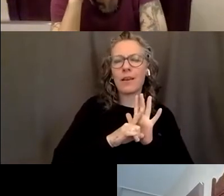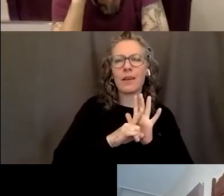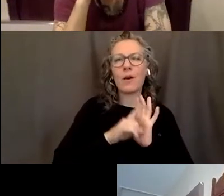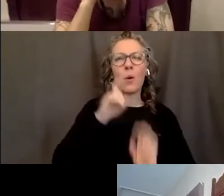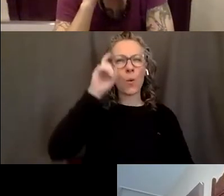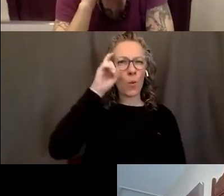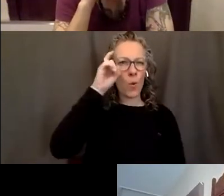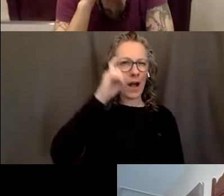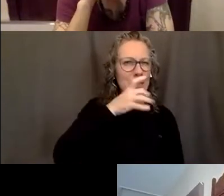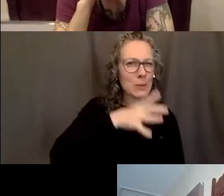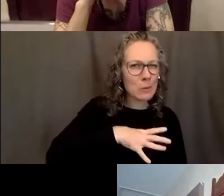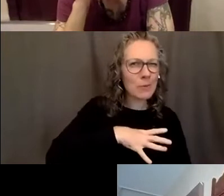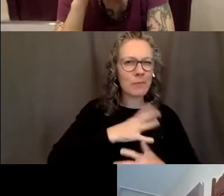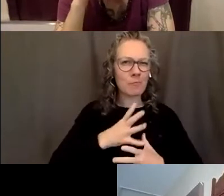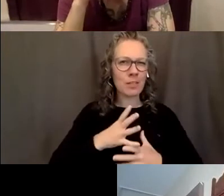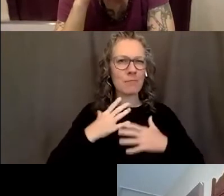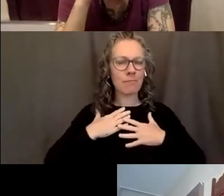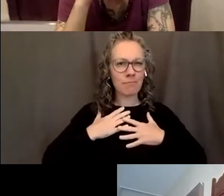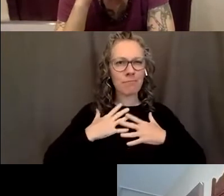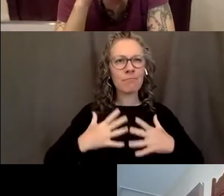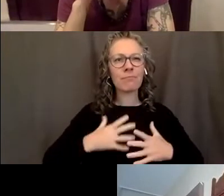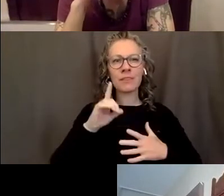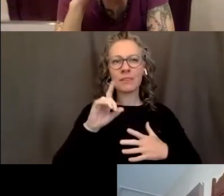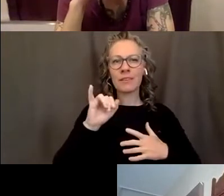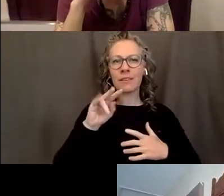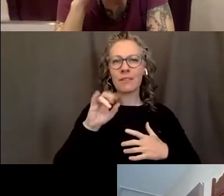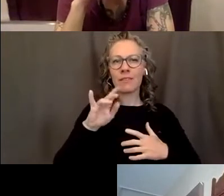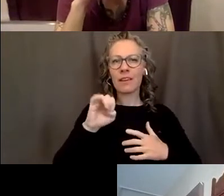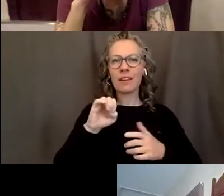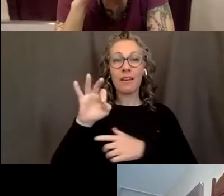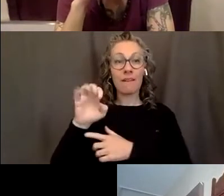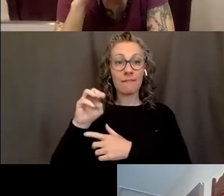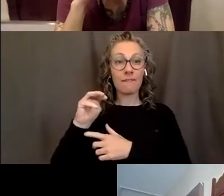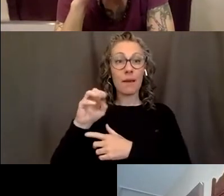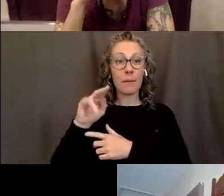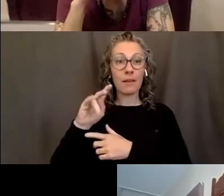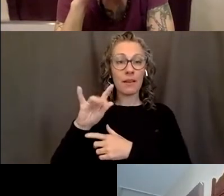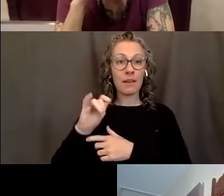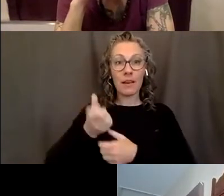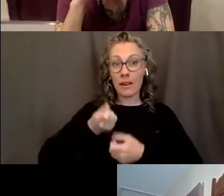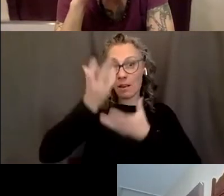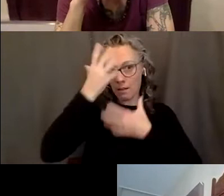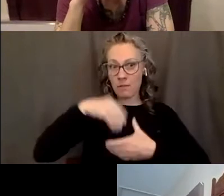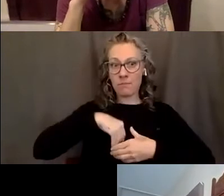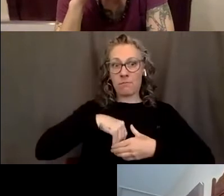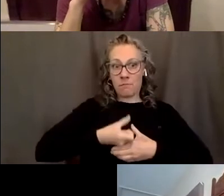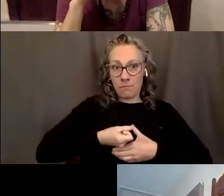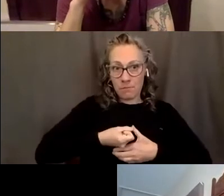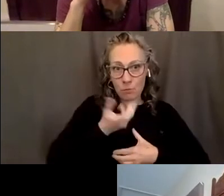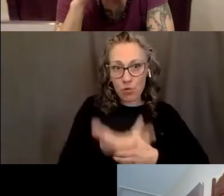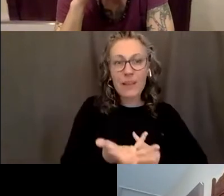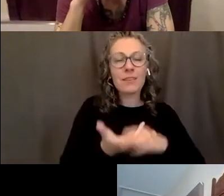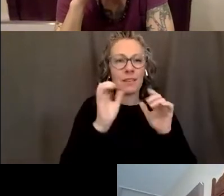women who are like embodying the divine feminine and expressing the divine feminine. And so I